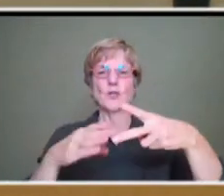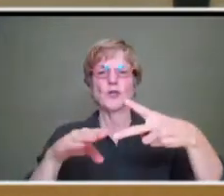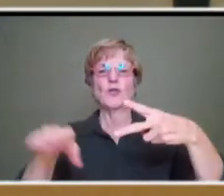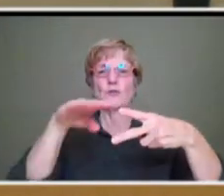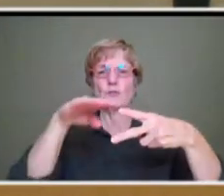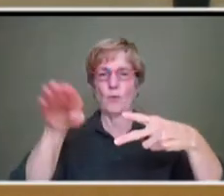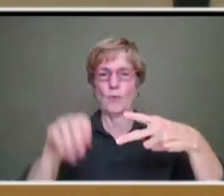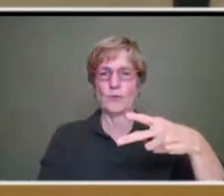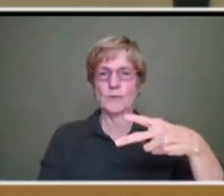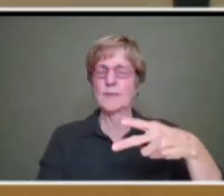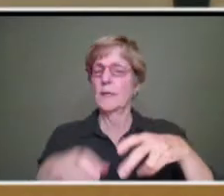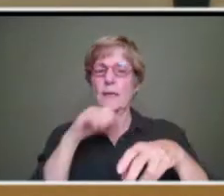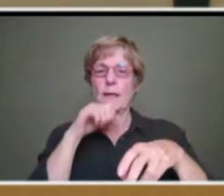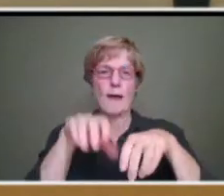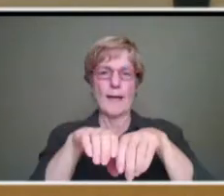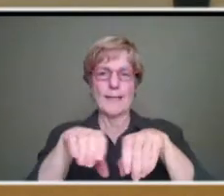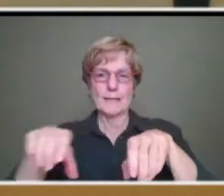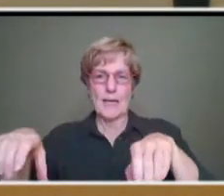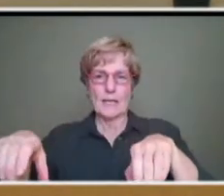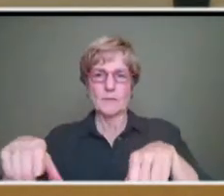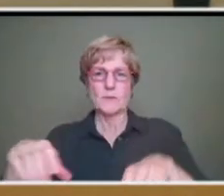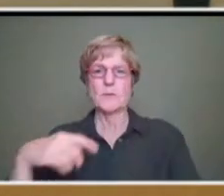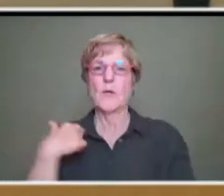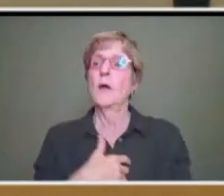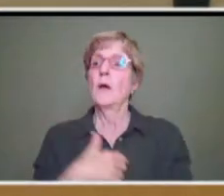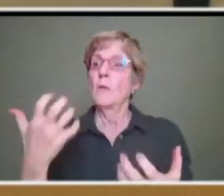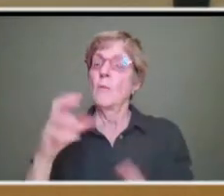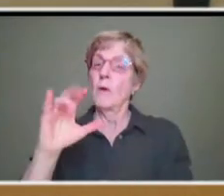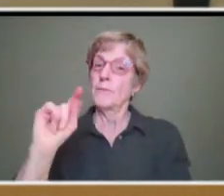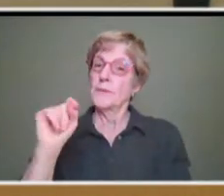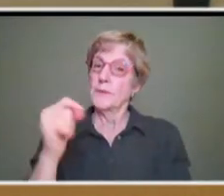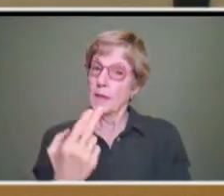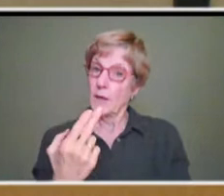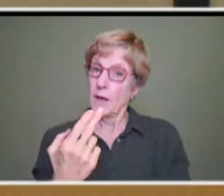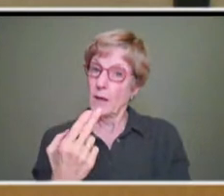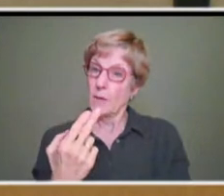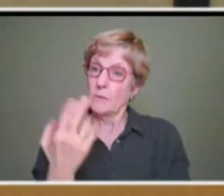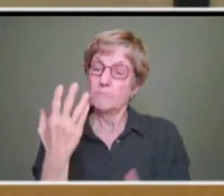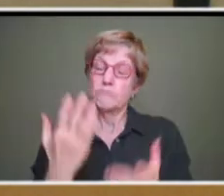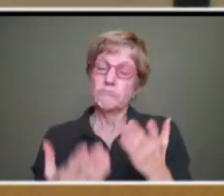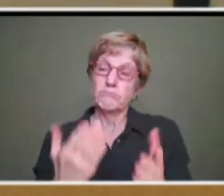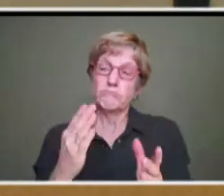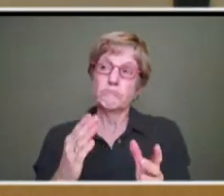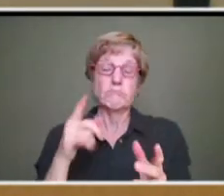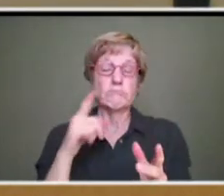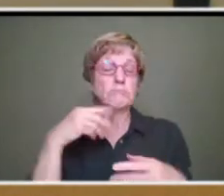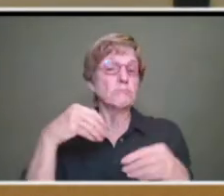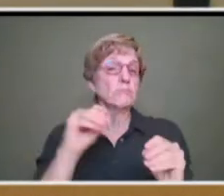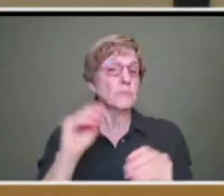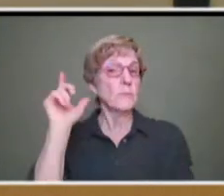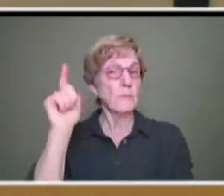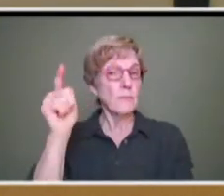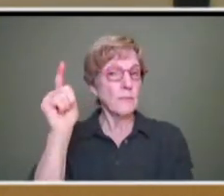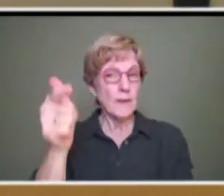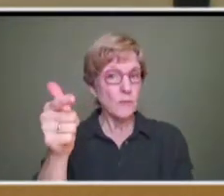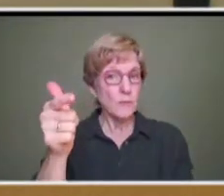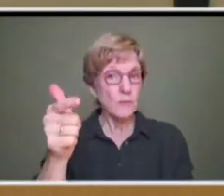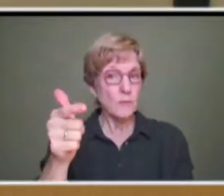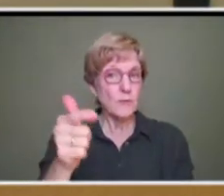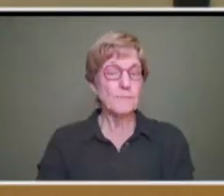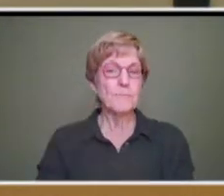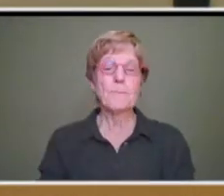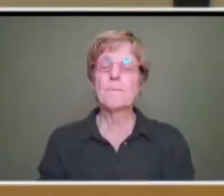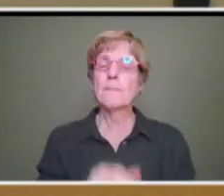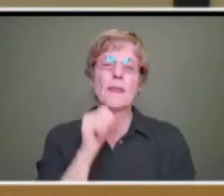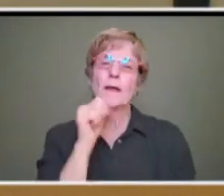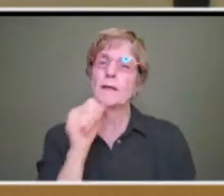attached we want these town homes that may be able to be sold later uh and